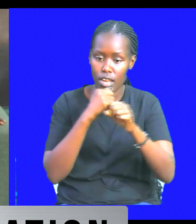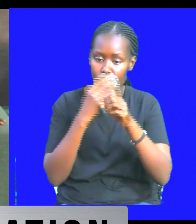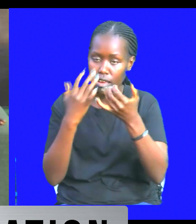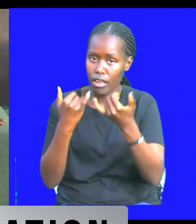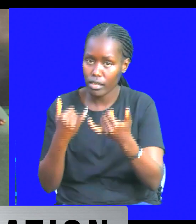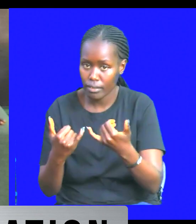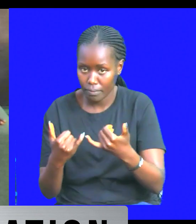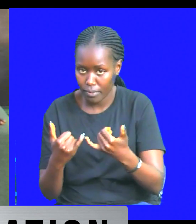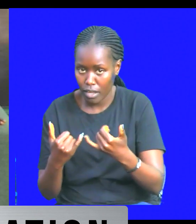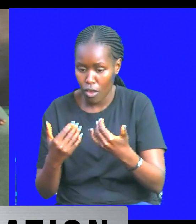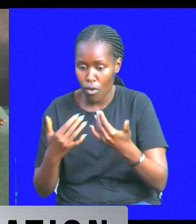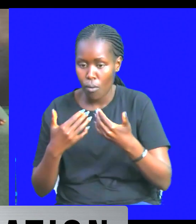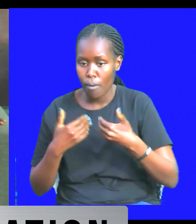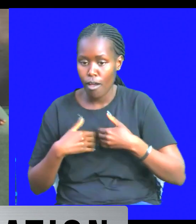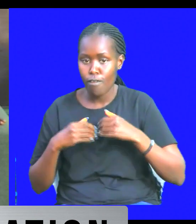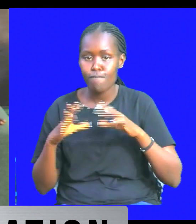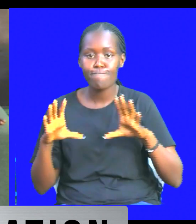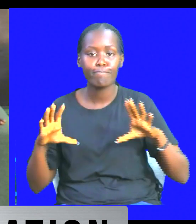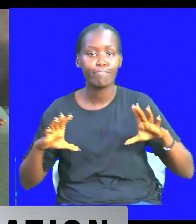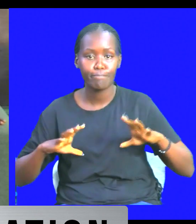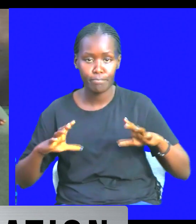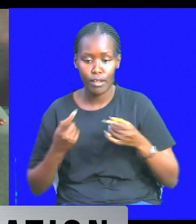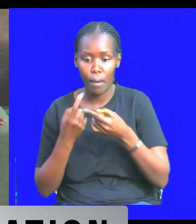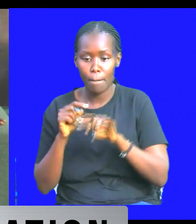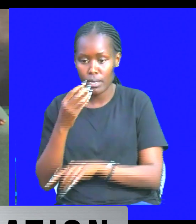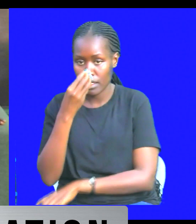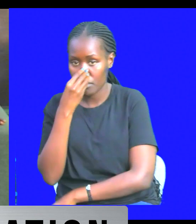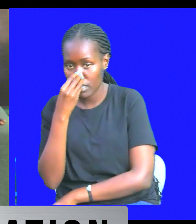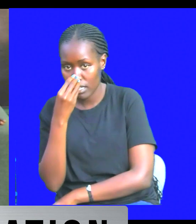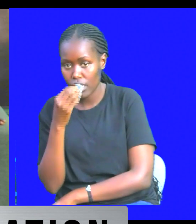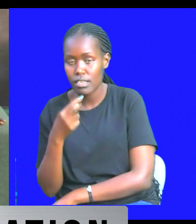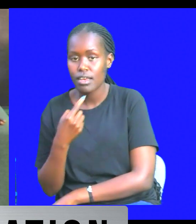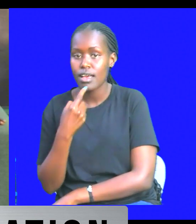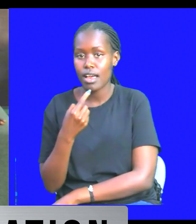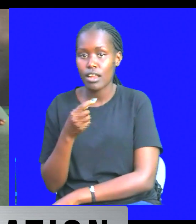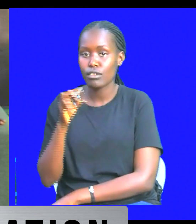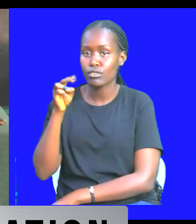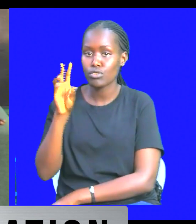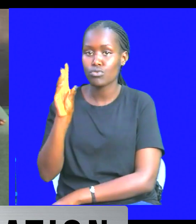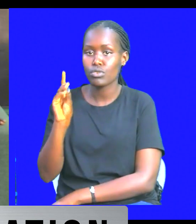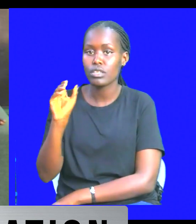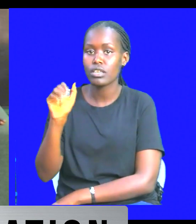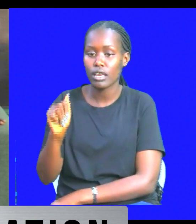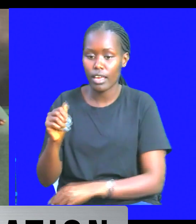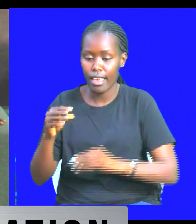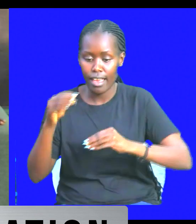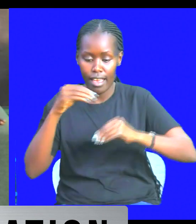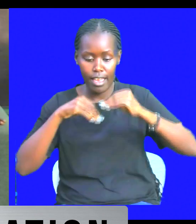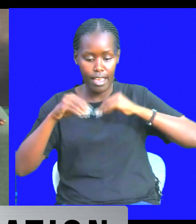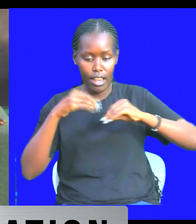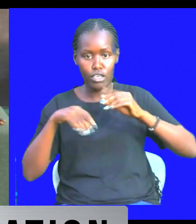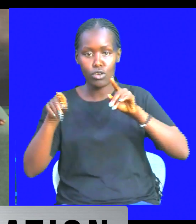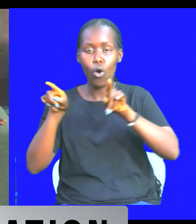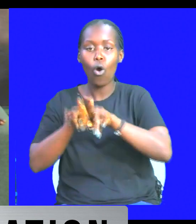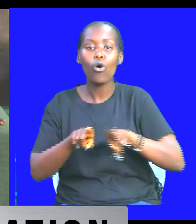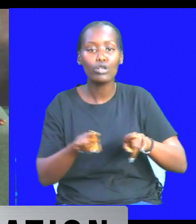into the break. But the president has announced UDA elections. Are you aware? At the end of the year. Yeah, even ODM is